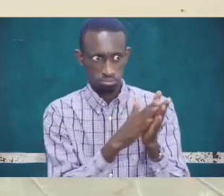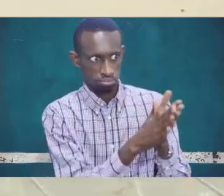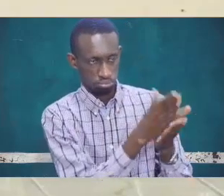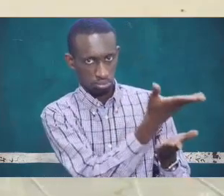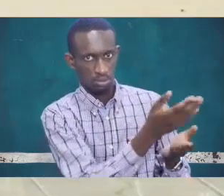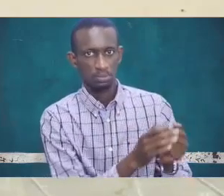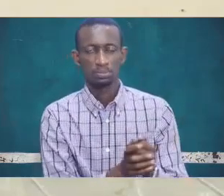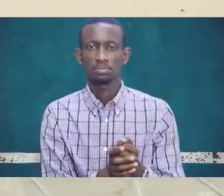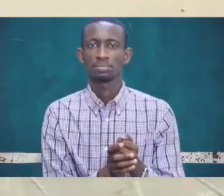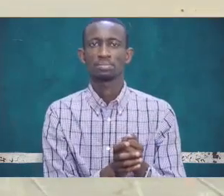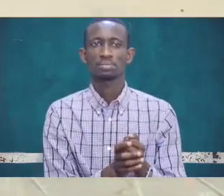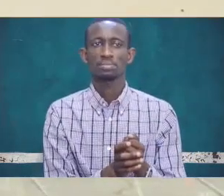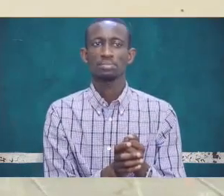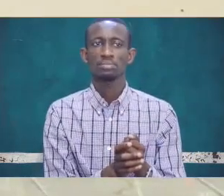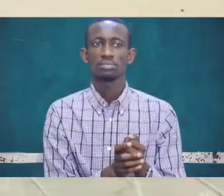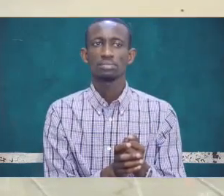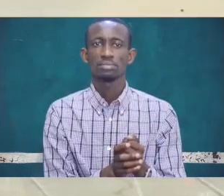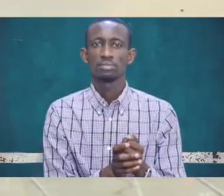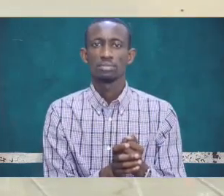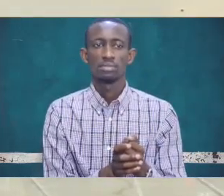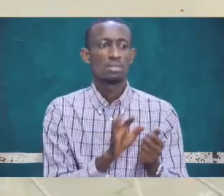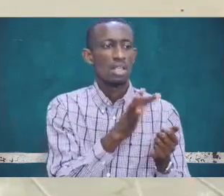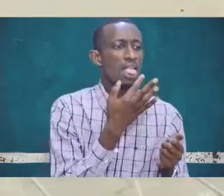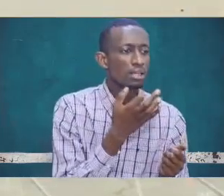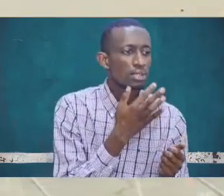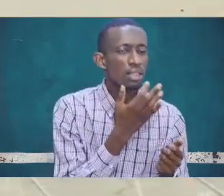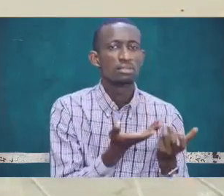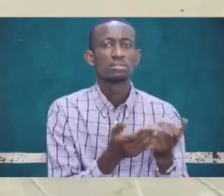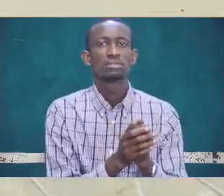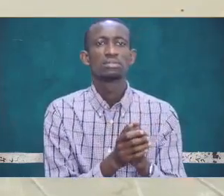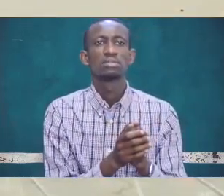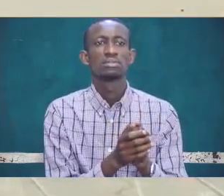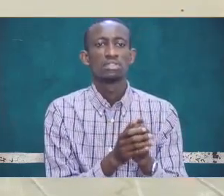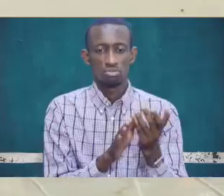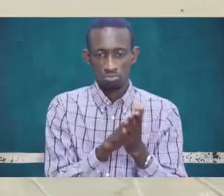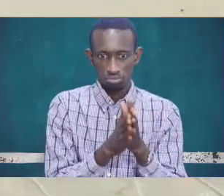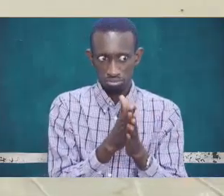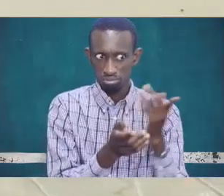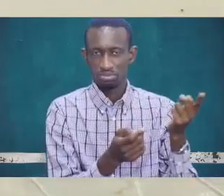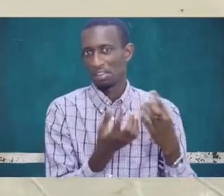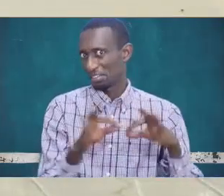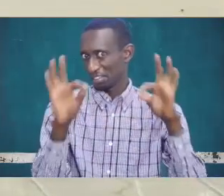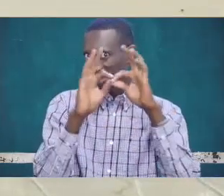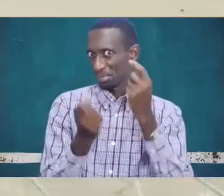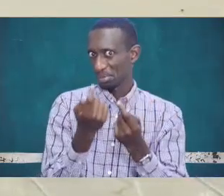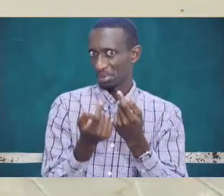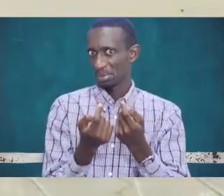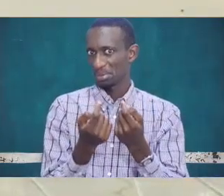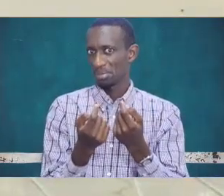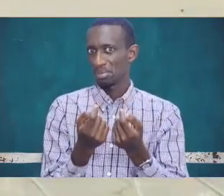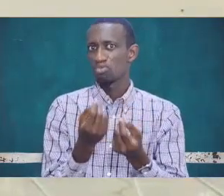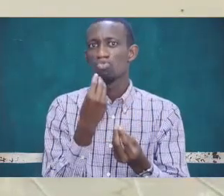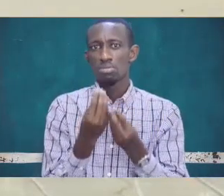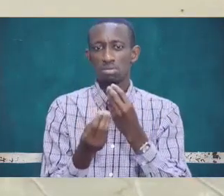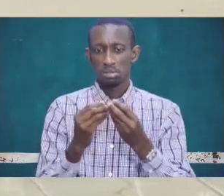food, give it more taste, and you need the oil. Oils are very important for our bodies because